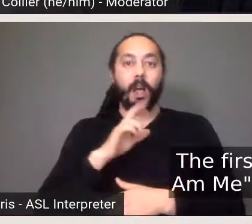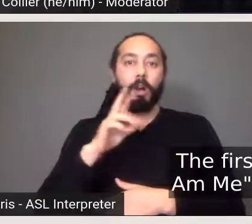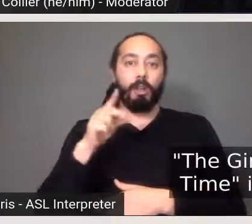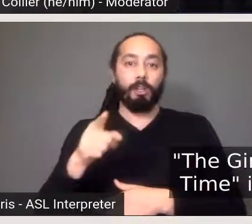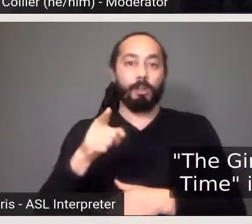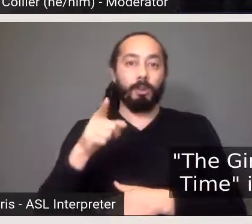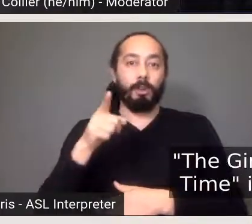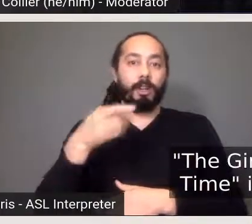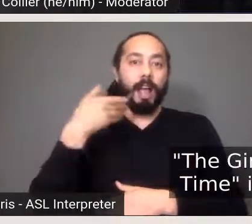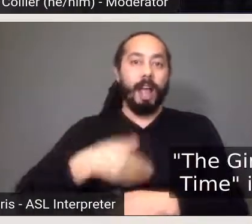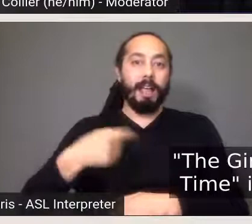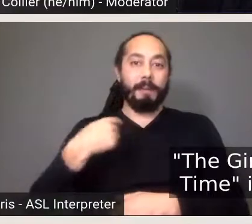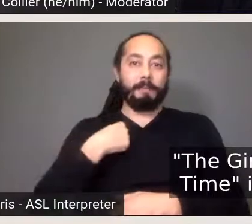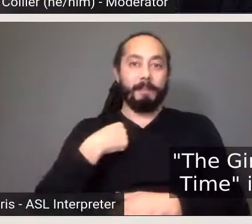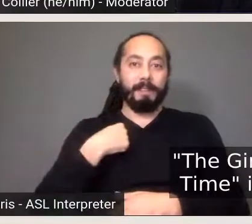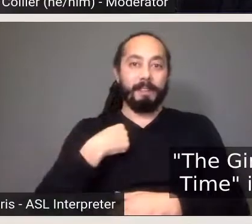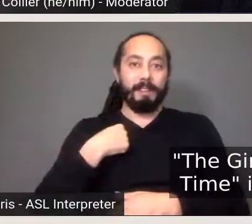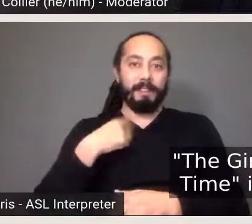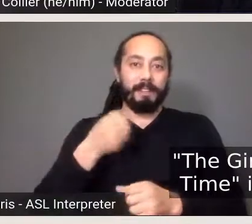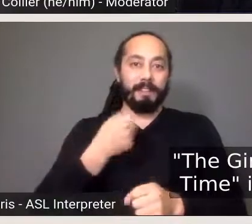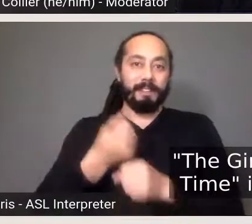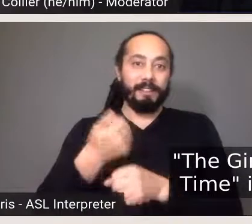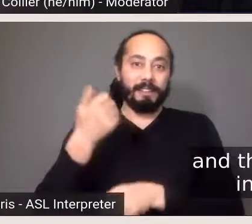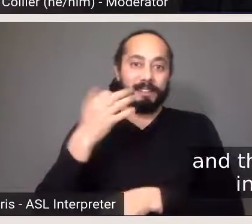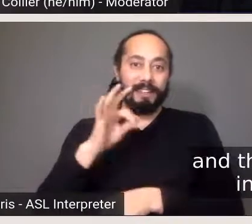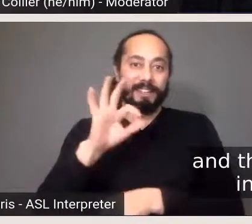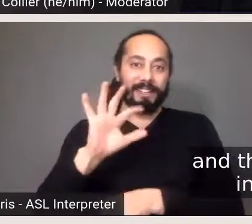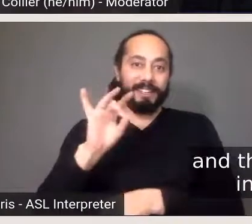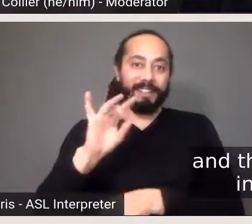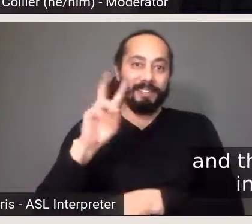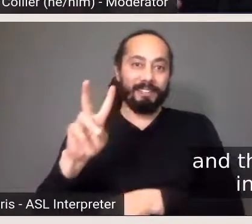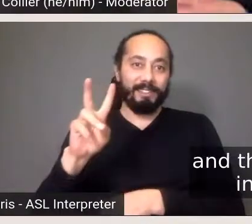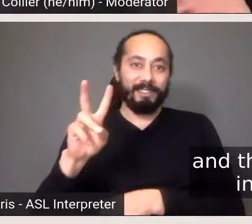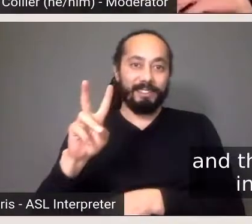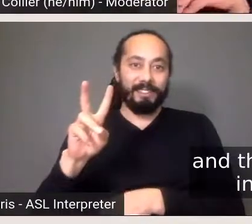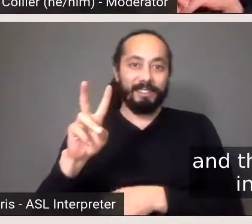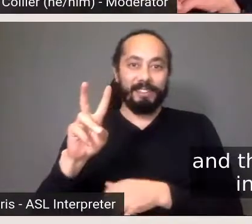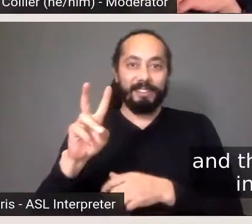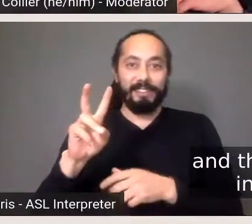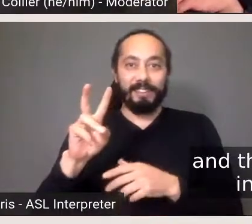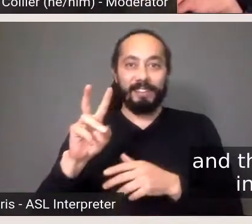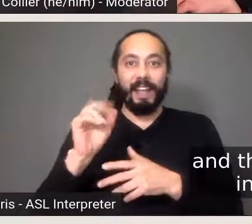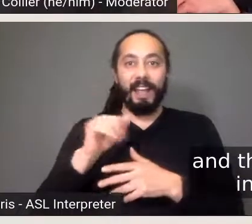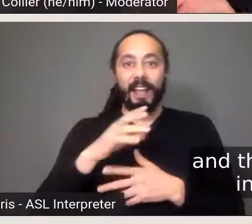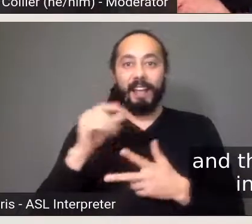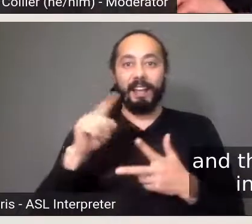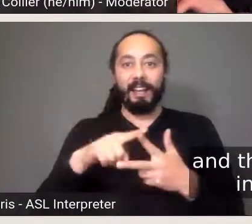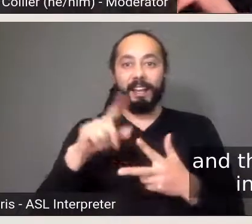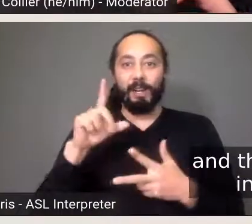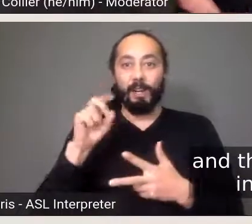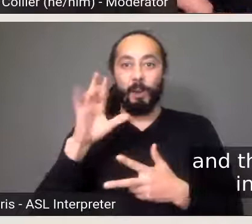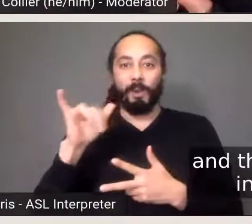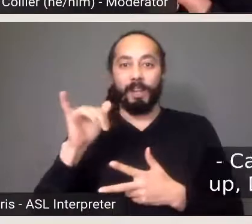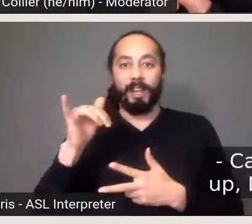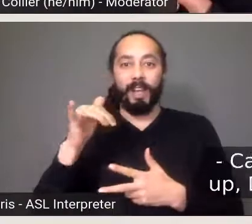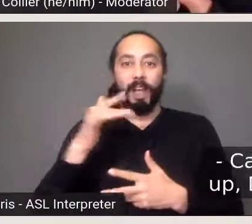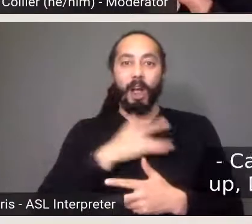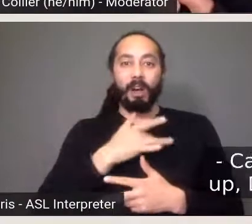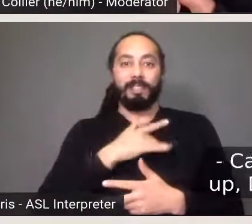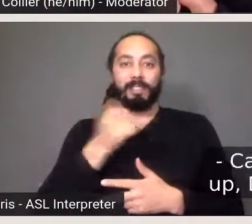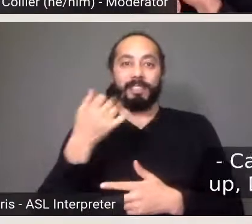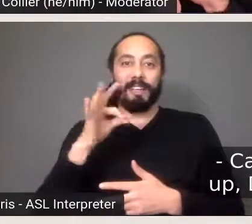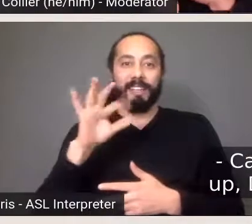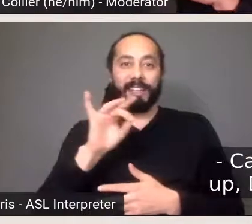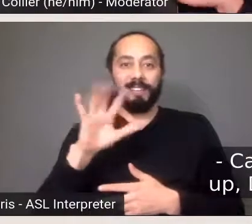1982, The Girl Who Leapt Through Time in the following year, and then Chizuko's Lonely Hearts in 1985. So those were Can you hold